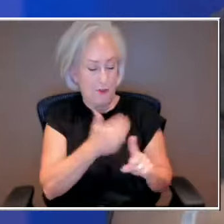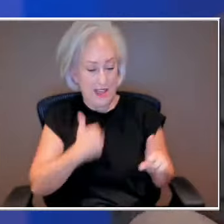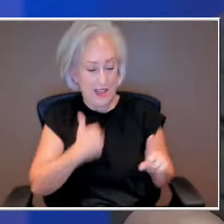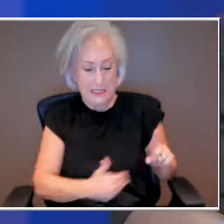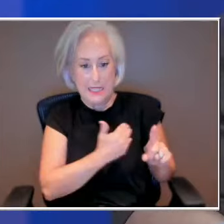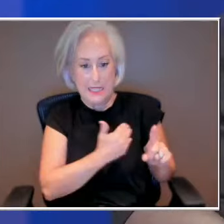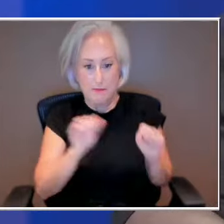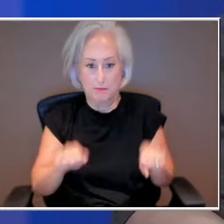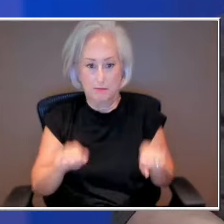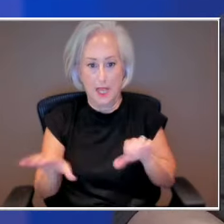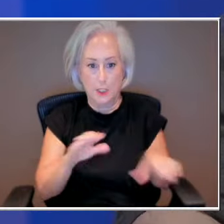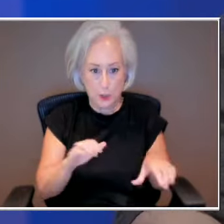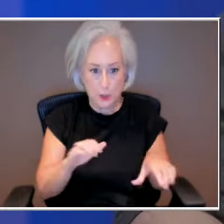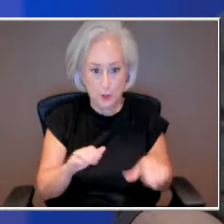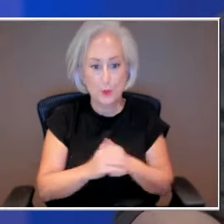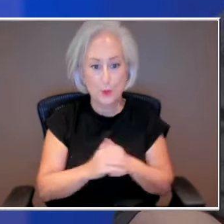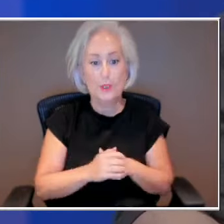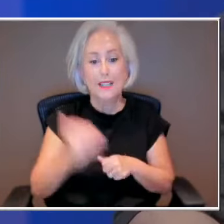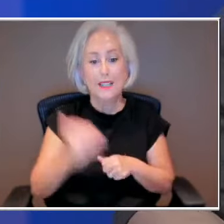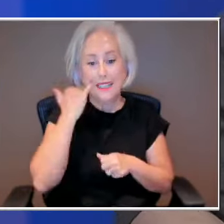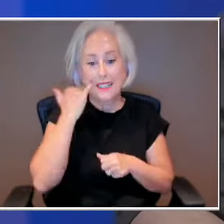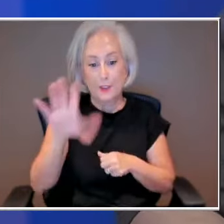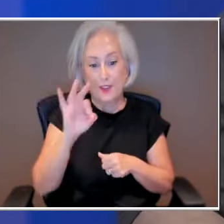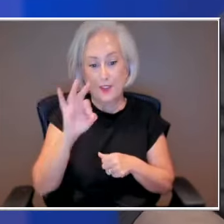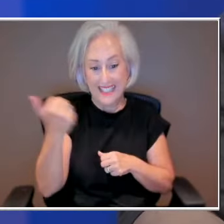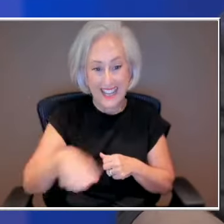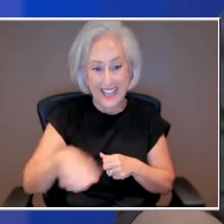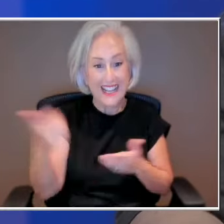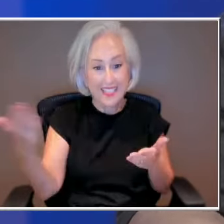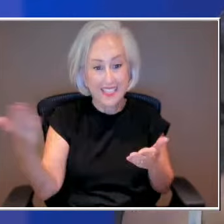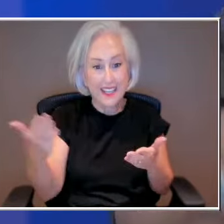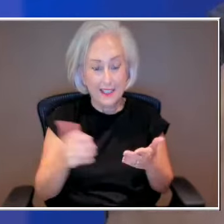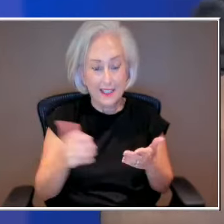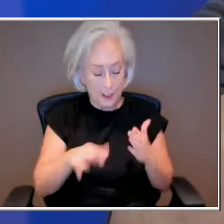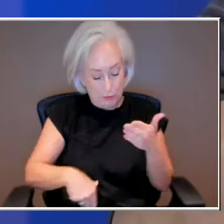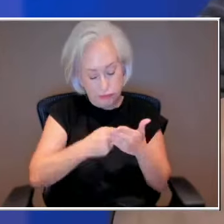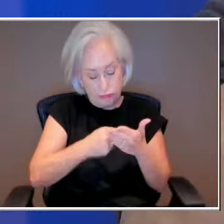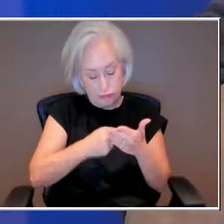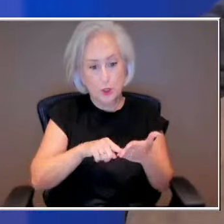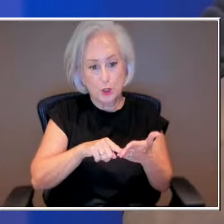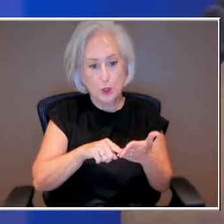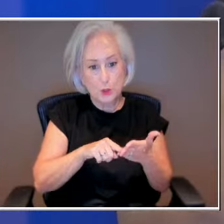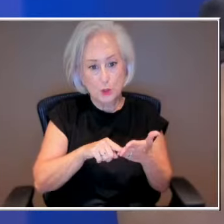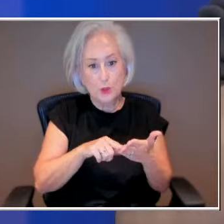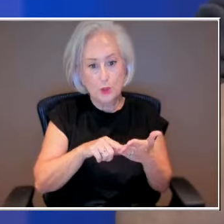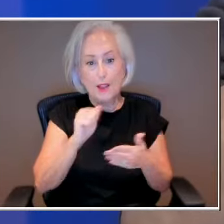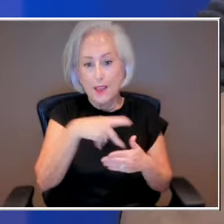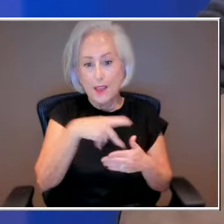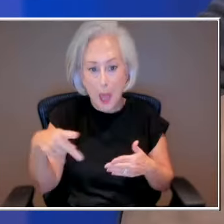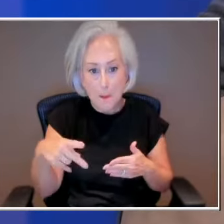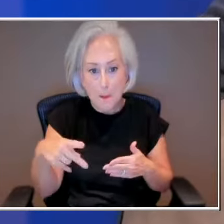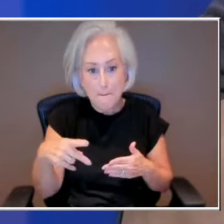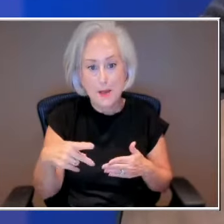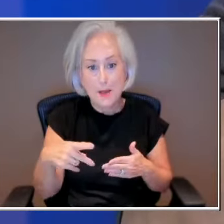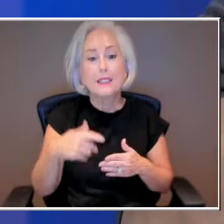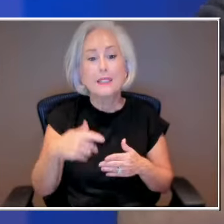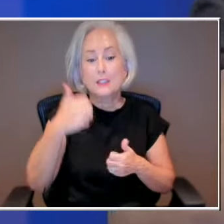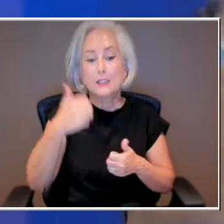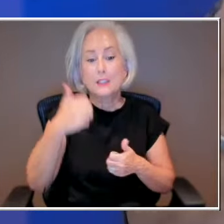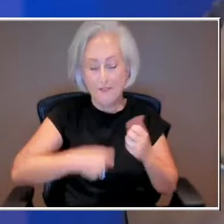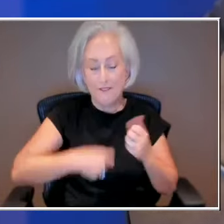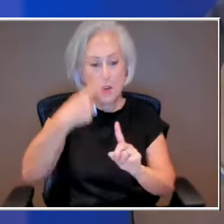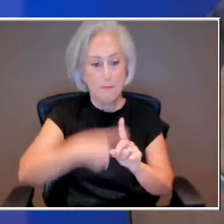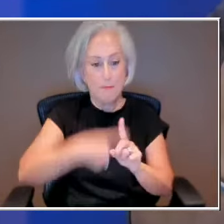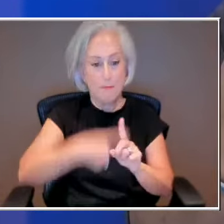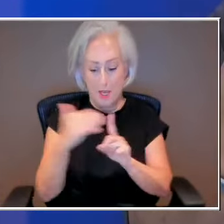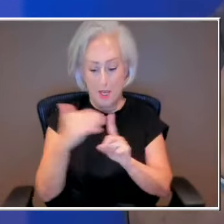put if you found anything, and every 30 days that's popping up. And even me, it's reminding me to do a breast self-exam, and